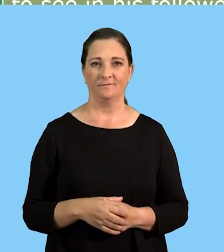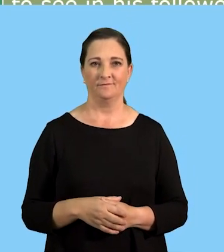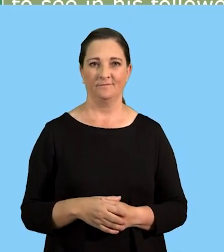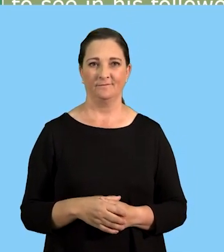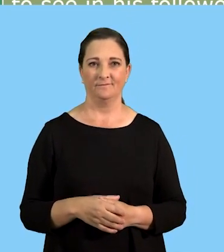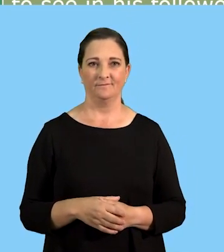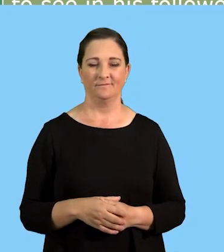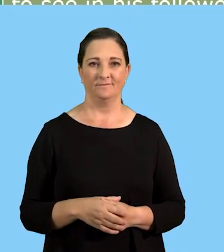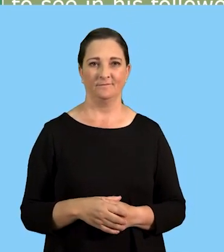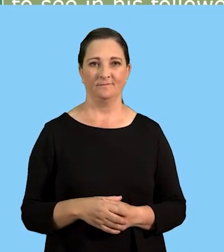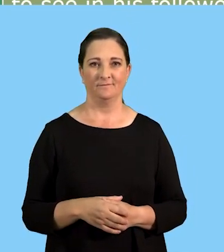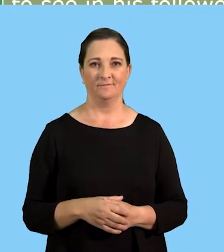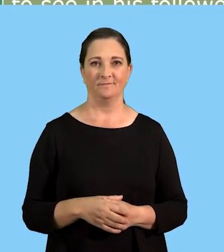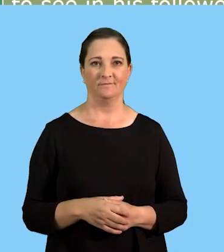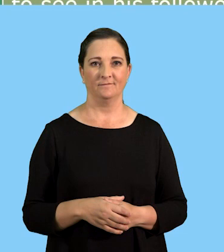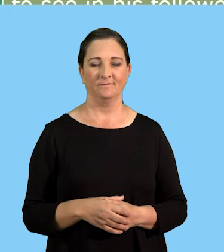and